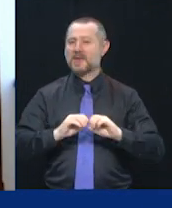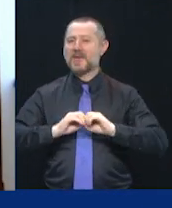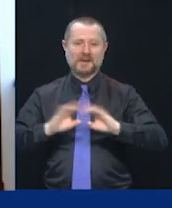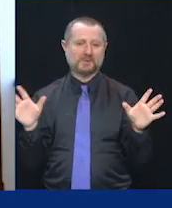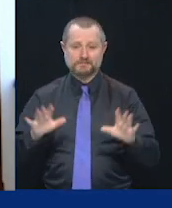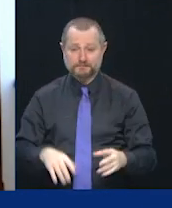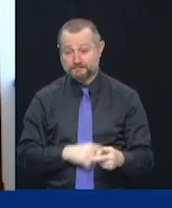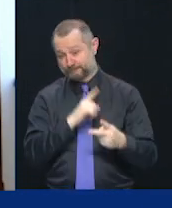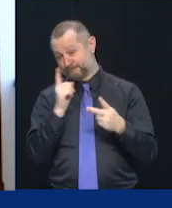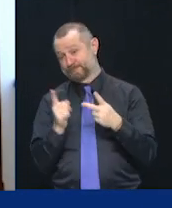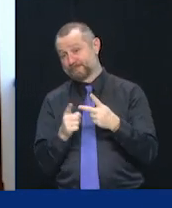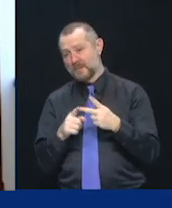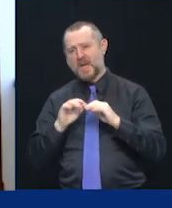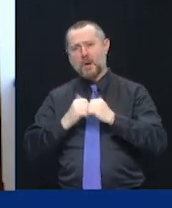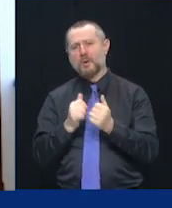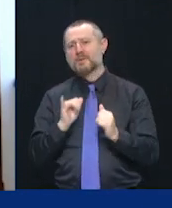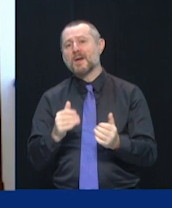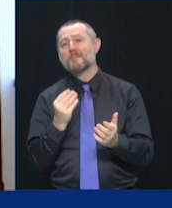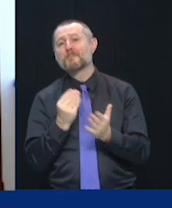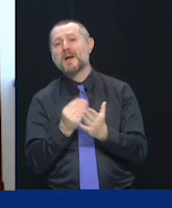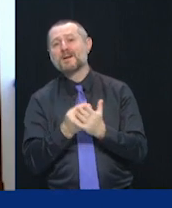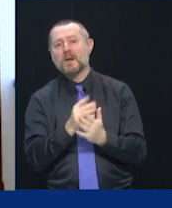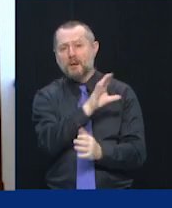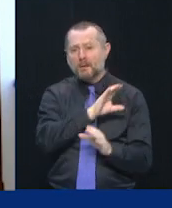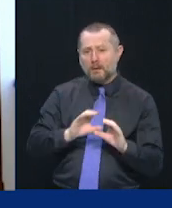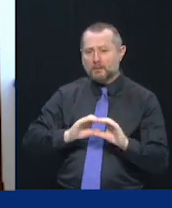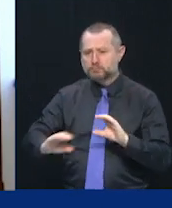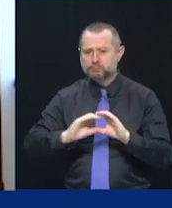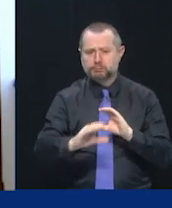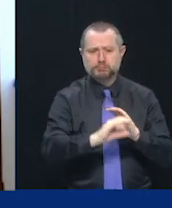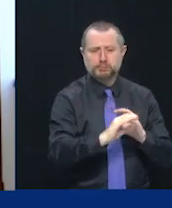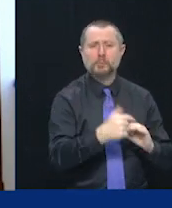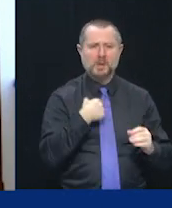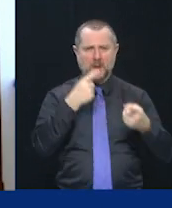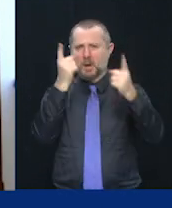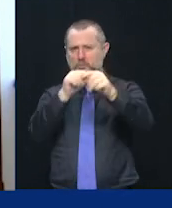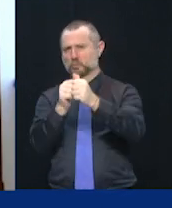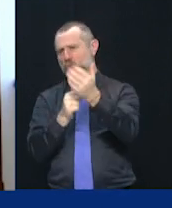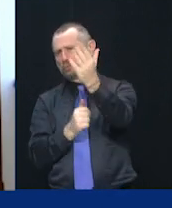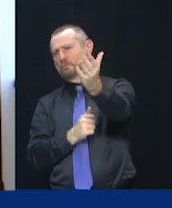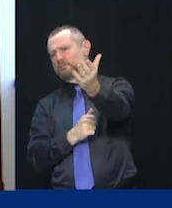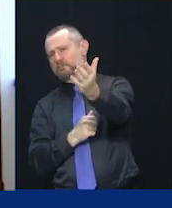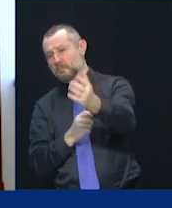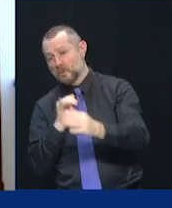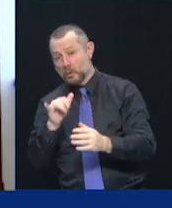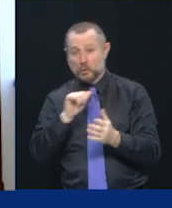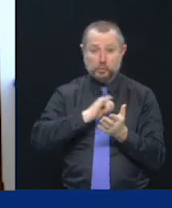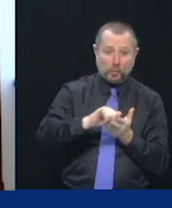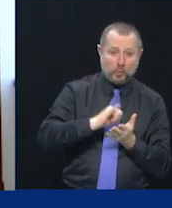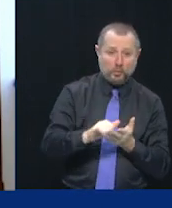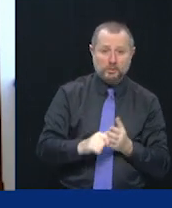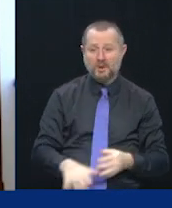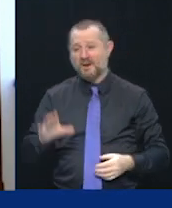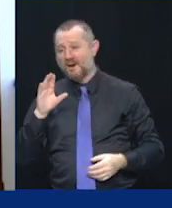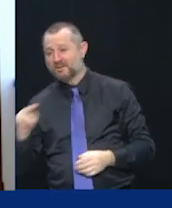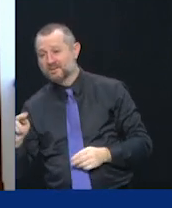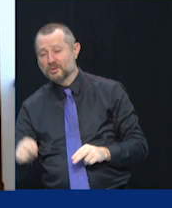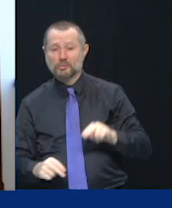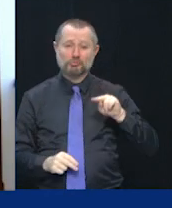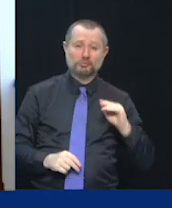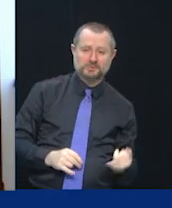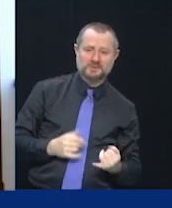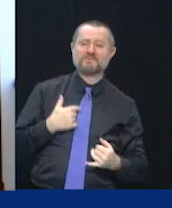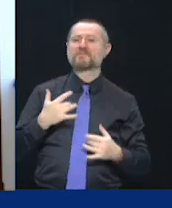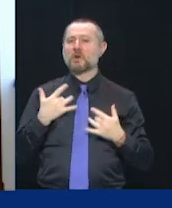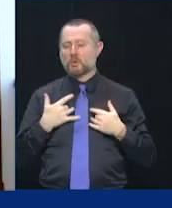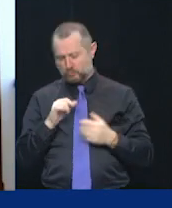the need should be apportioned. We were clobbered with you in Connecticut, and Ned Lamont's done a great job there, and the Metro New York